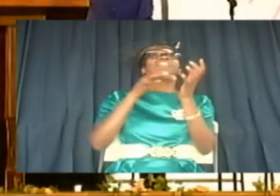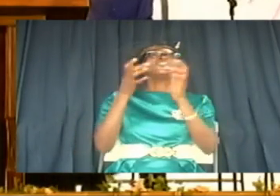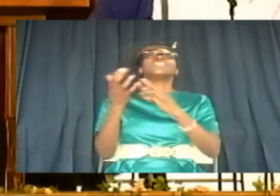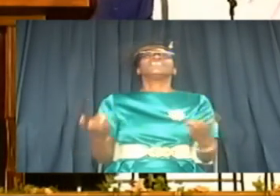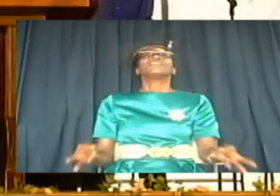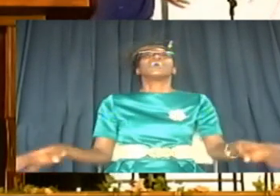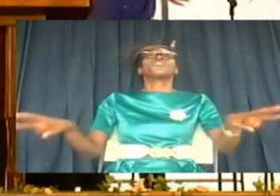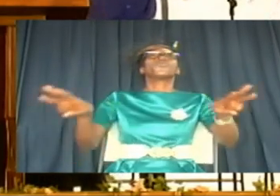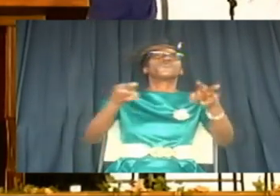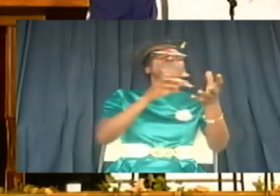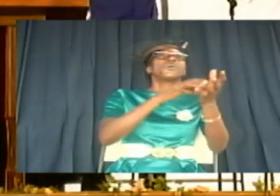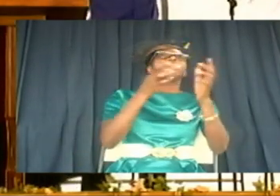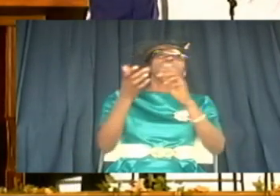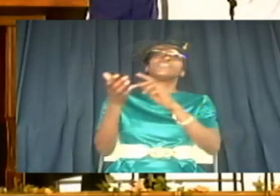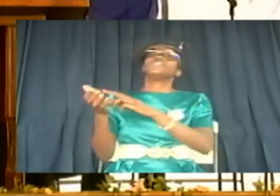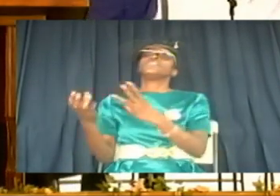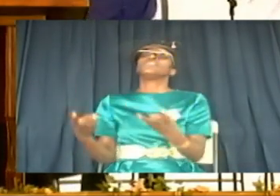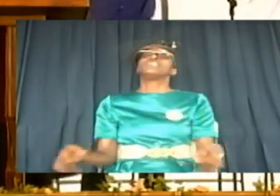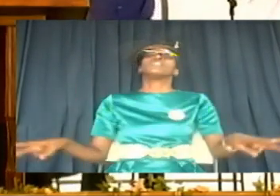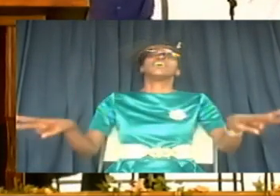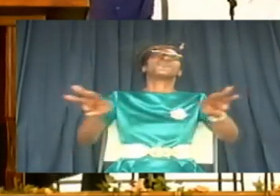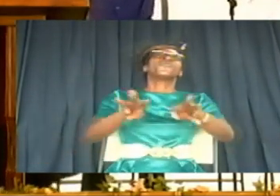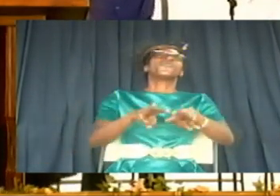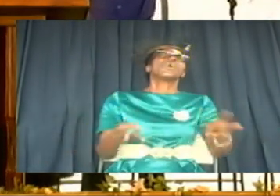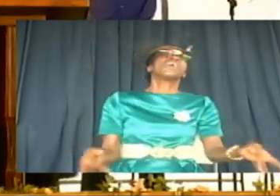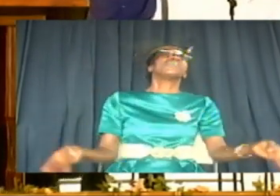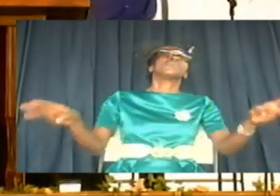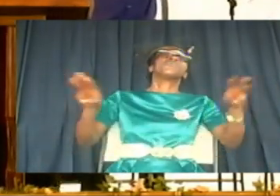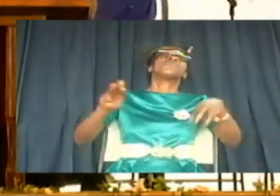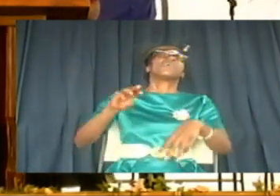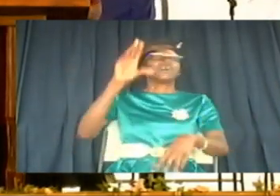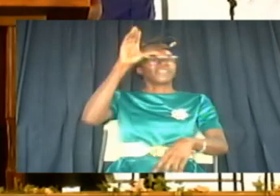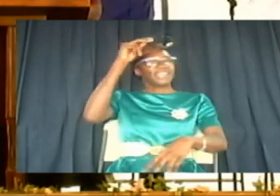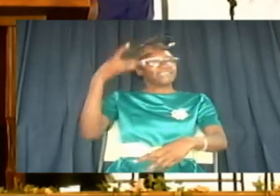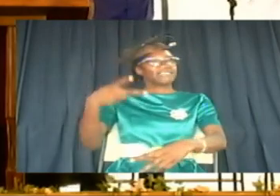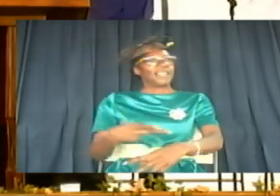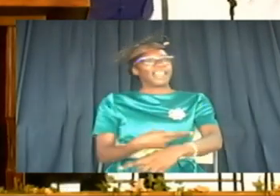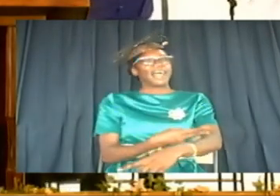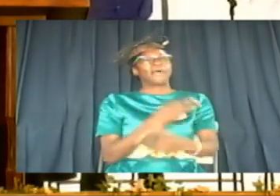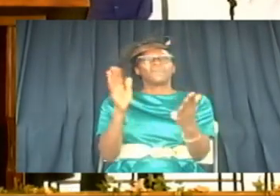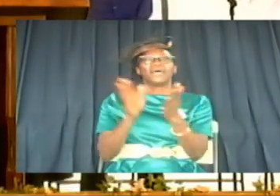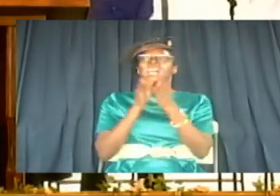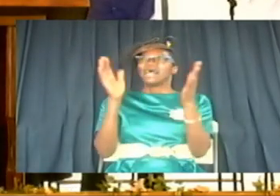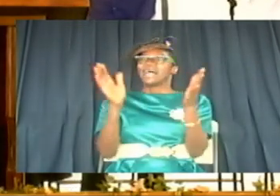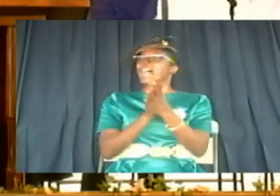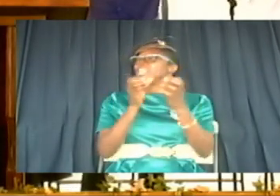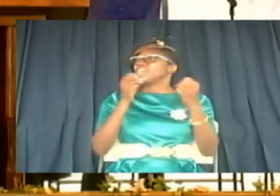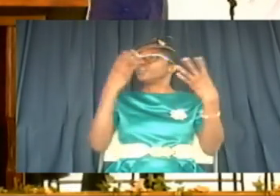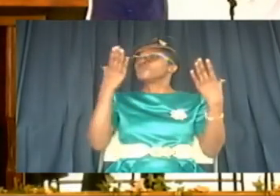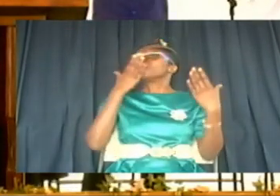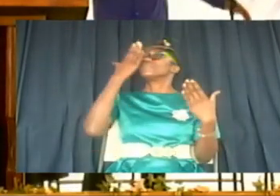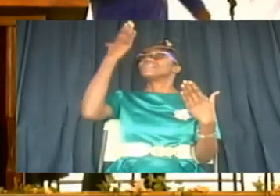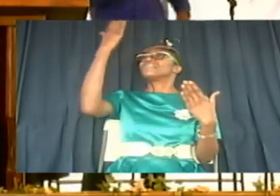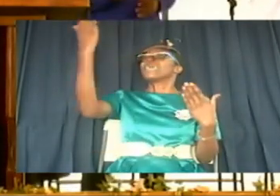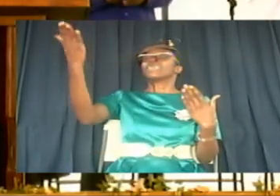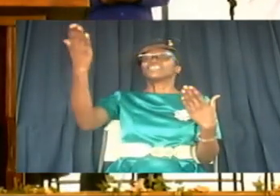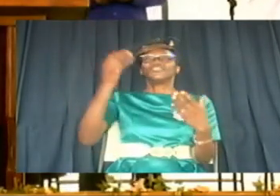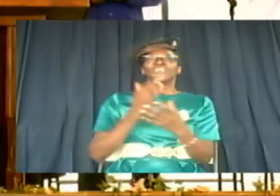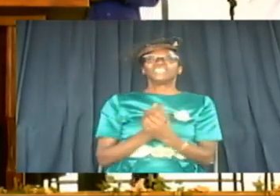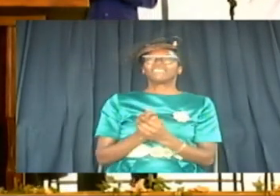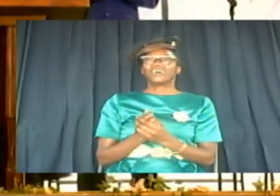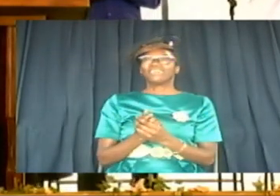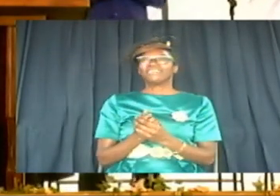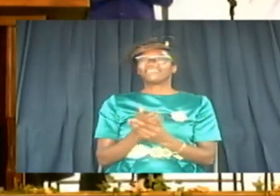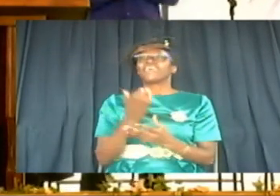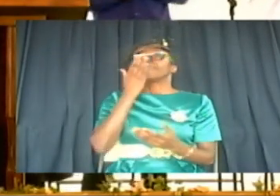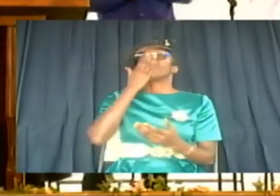Worthy Jesus. Worthy, worthy is the Lamb. Hallelujah. Thank you, Jesus.